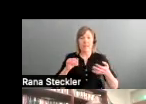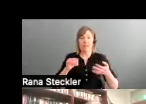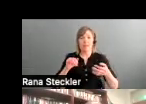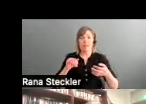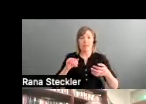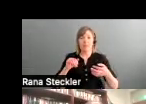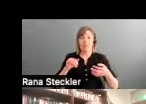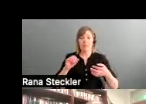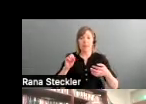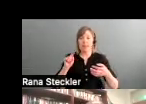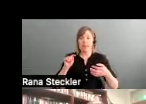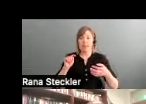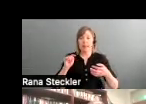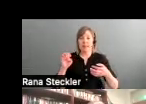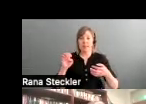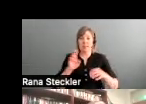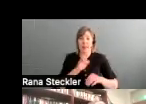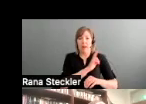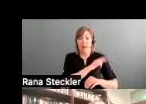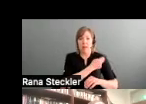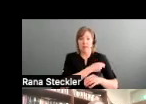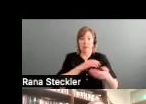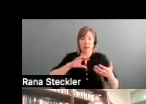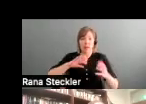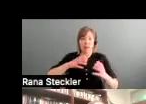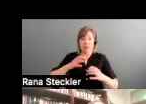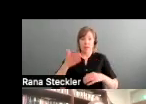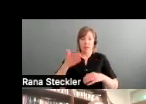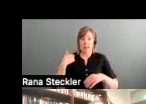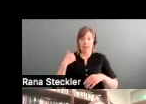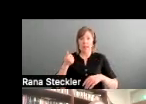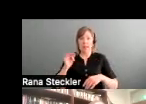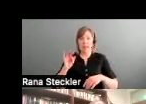the St. Elizabeth's Hospital